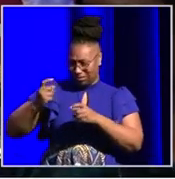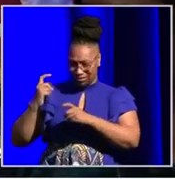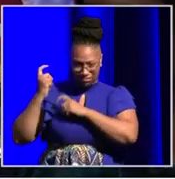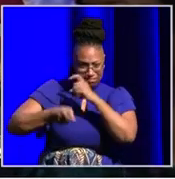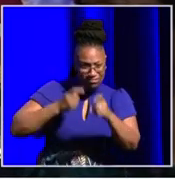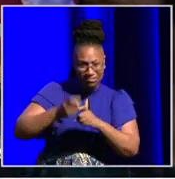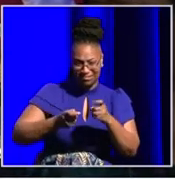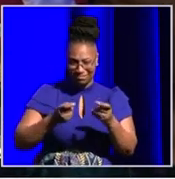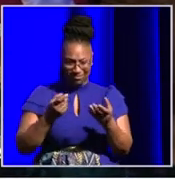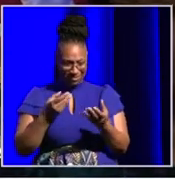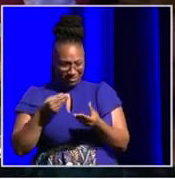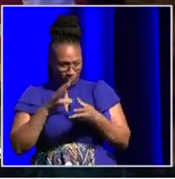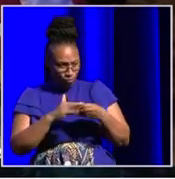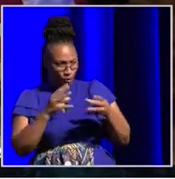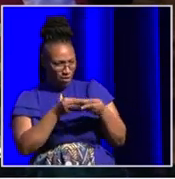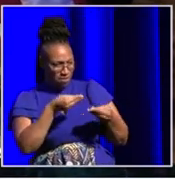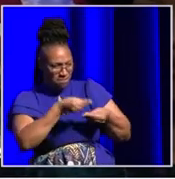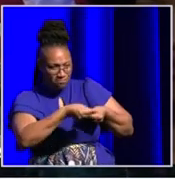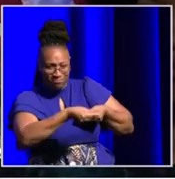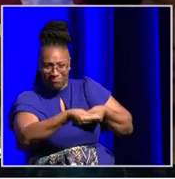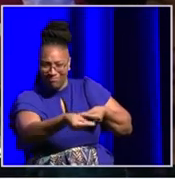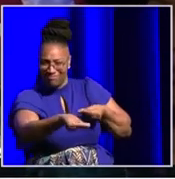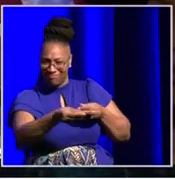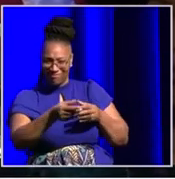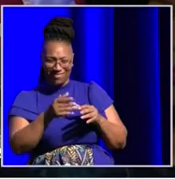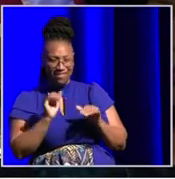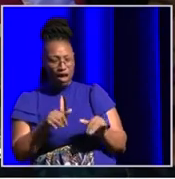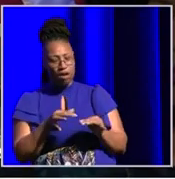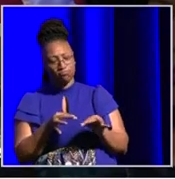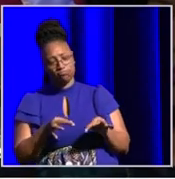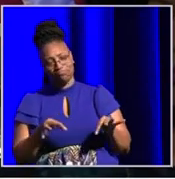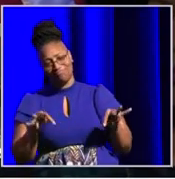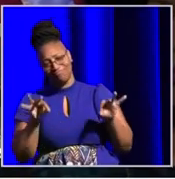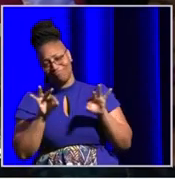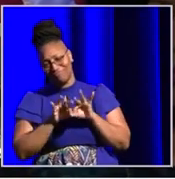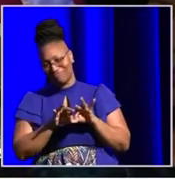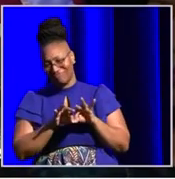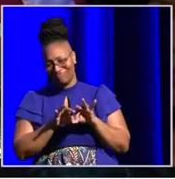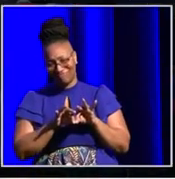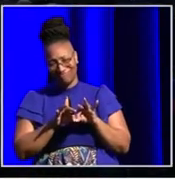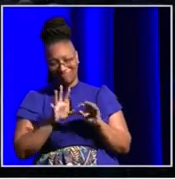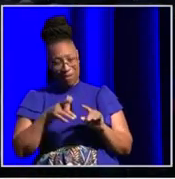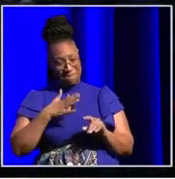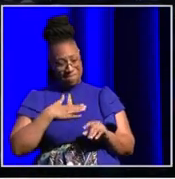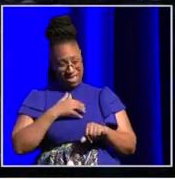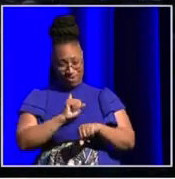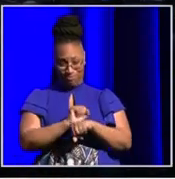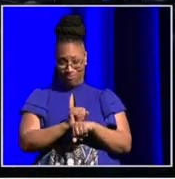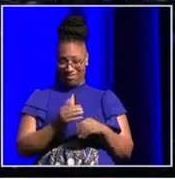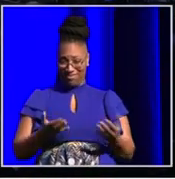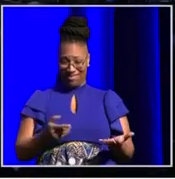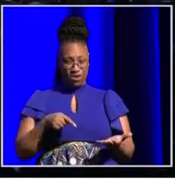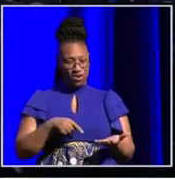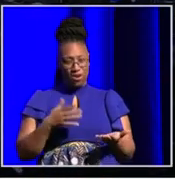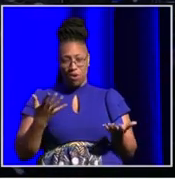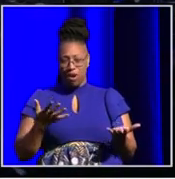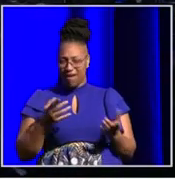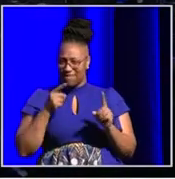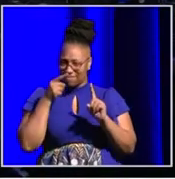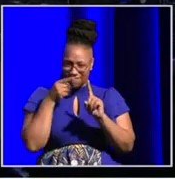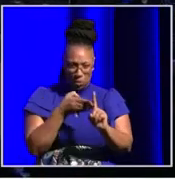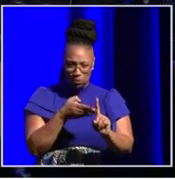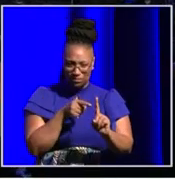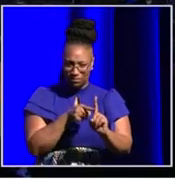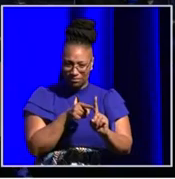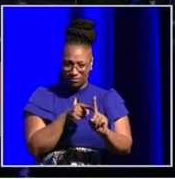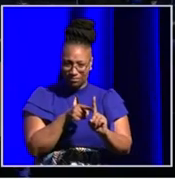that welcomes all. Much of my work at the council has focused on assuring that housing matters loom very